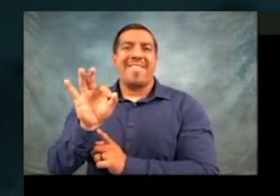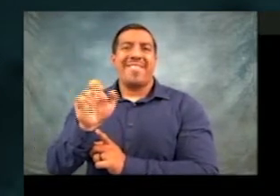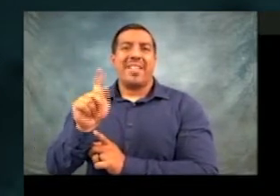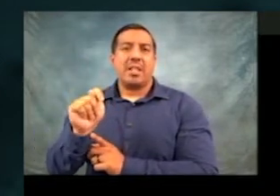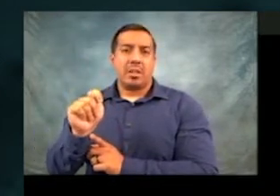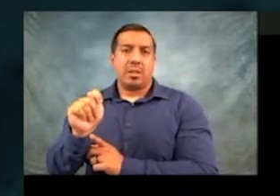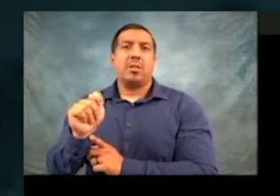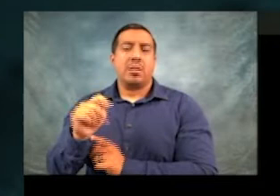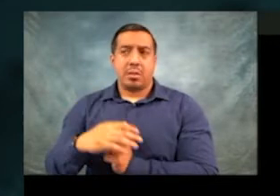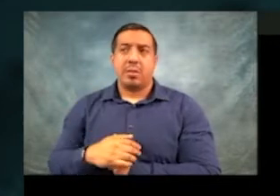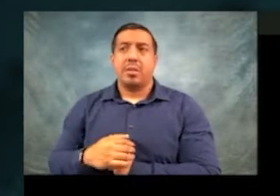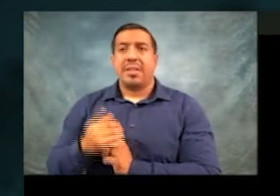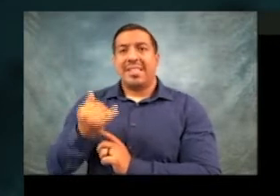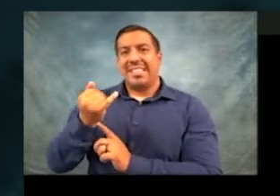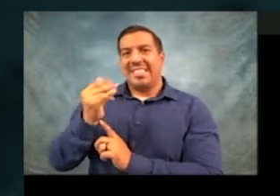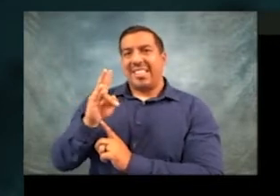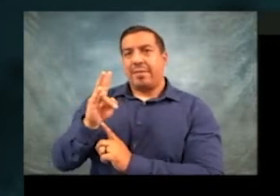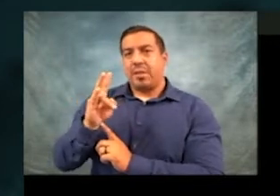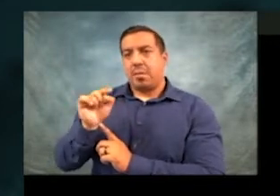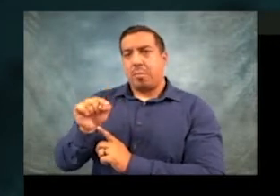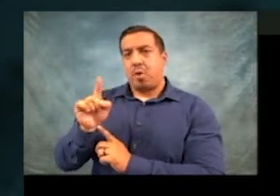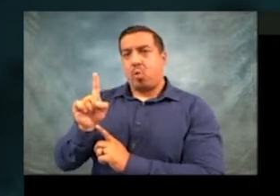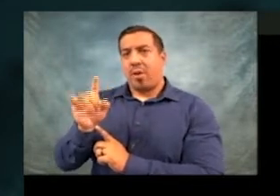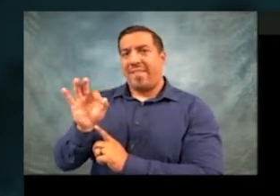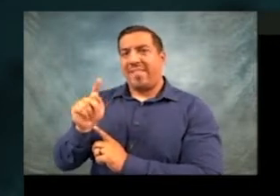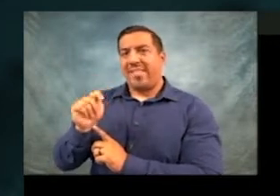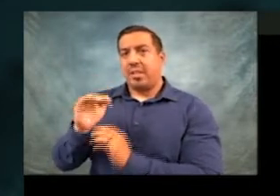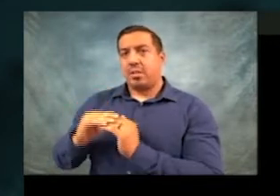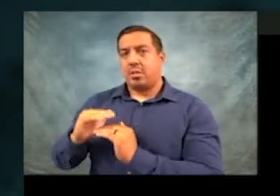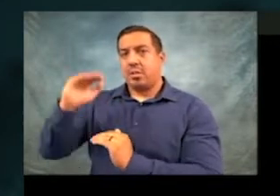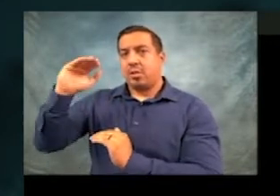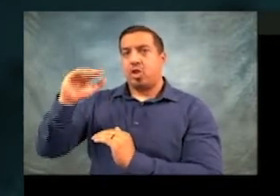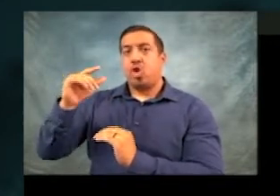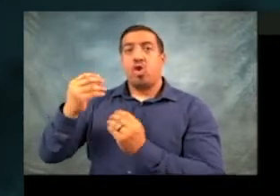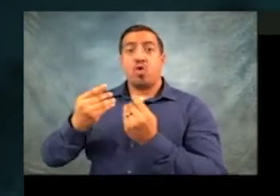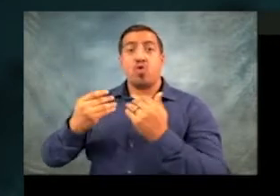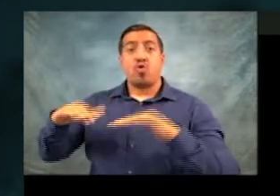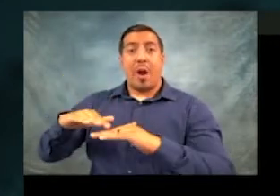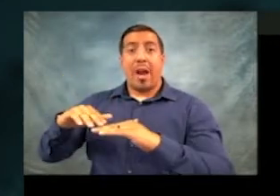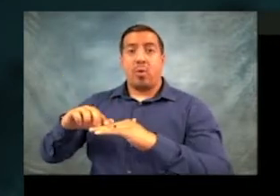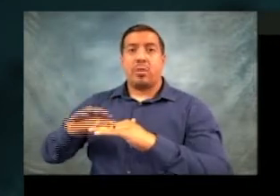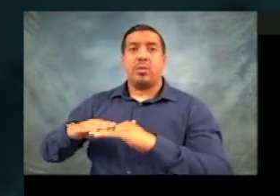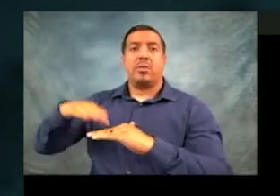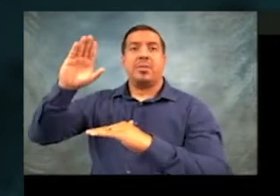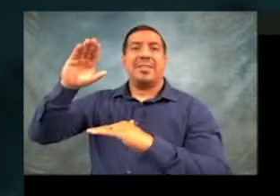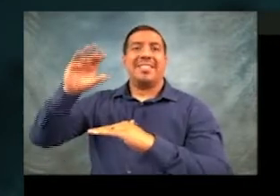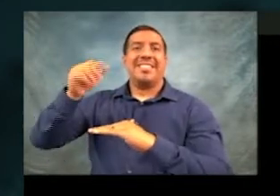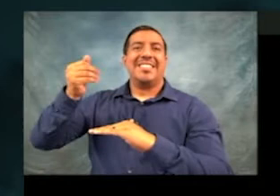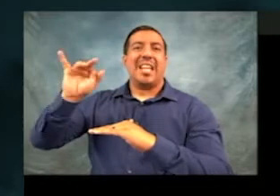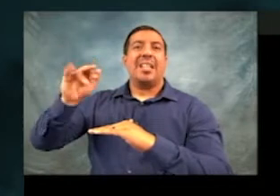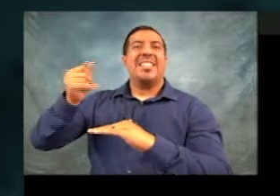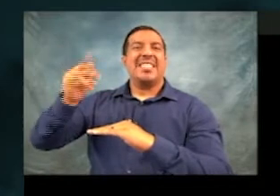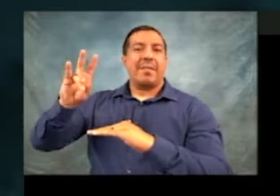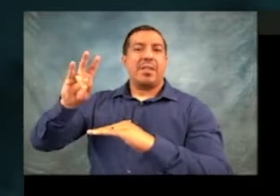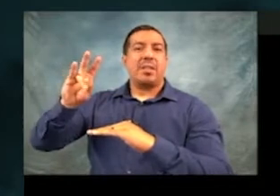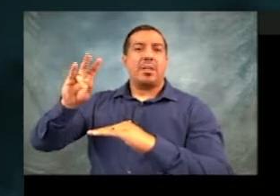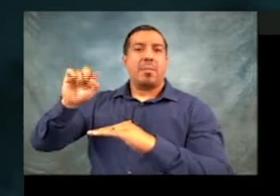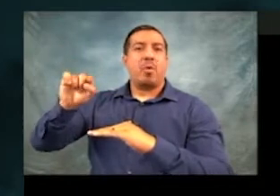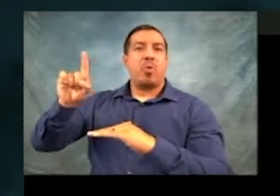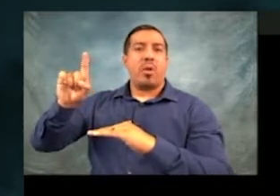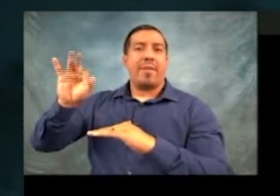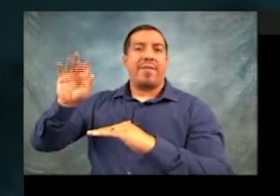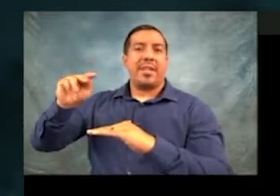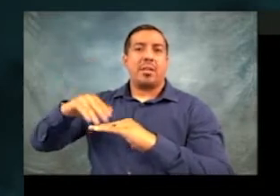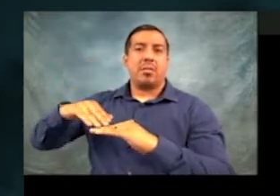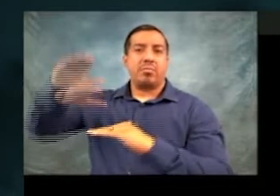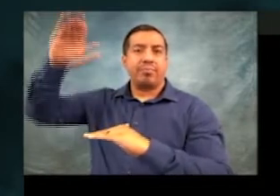take that in, 17.1 feet above ground, or above your toes, which is an